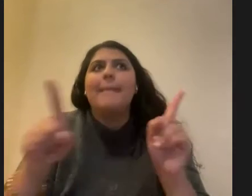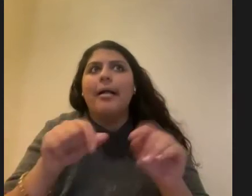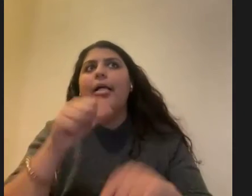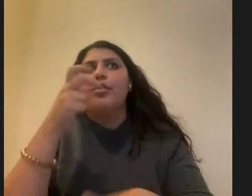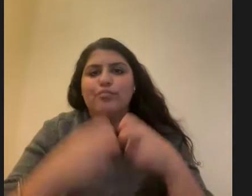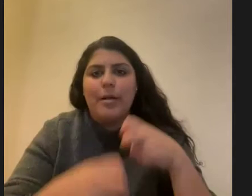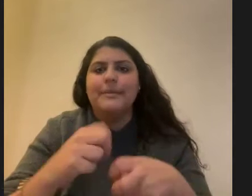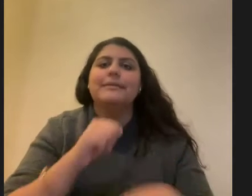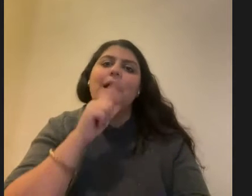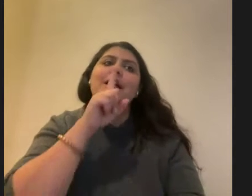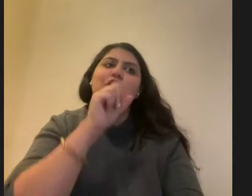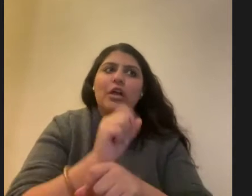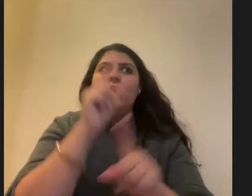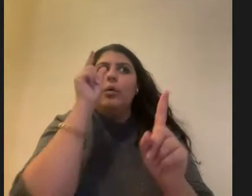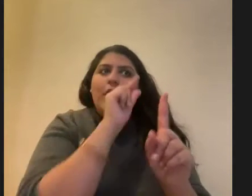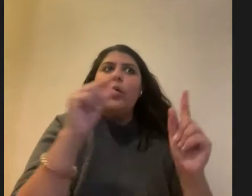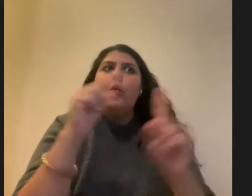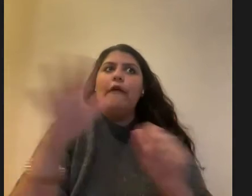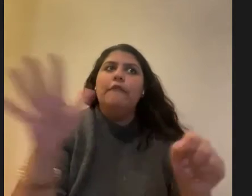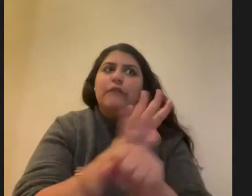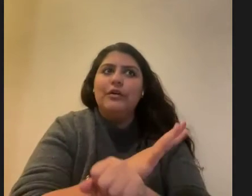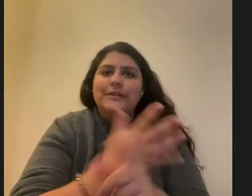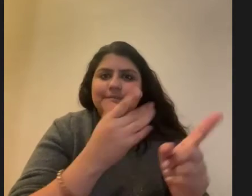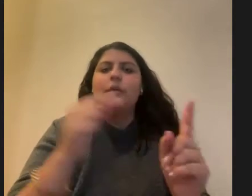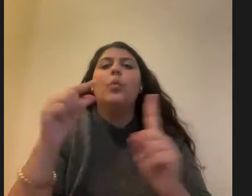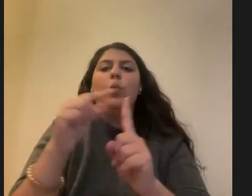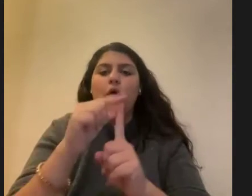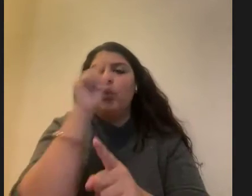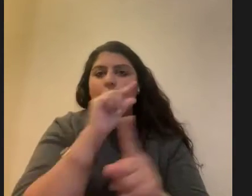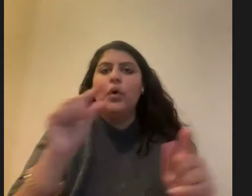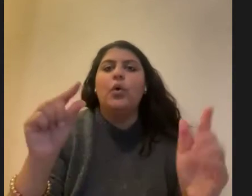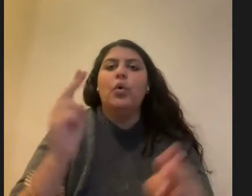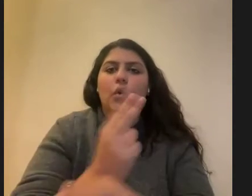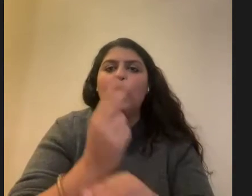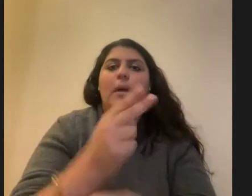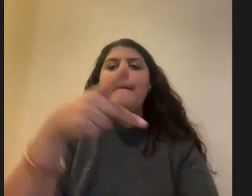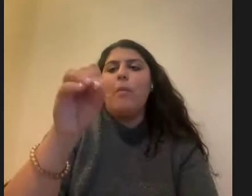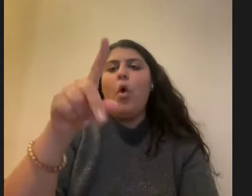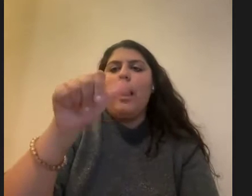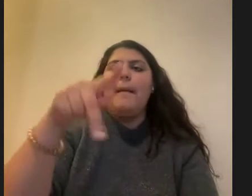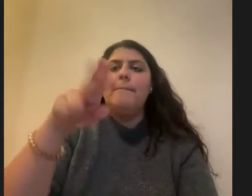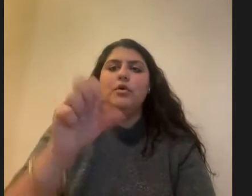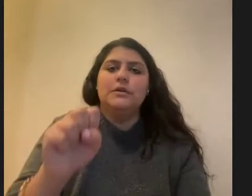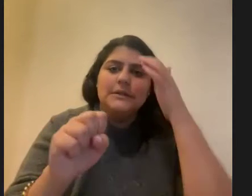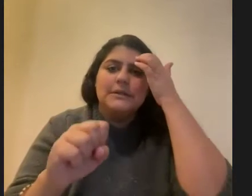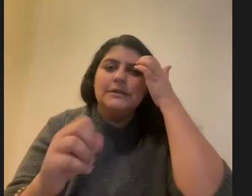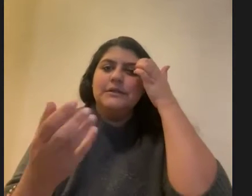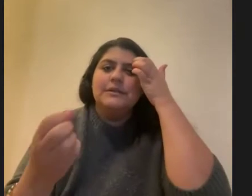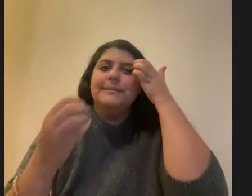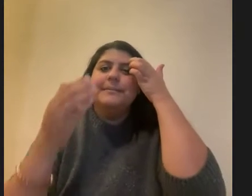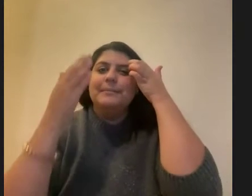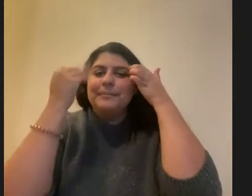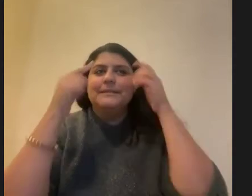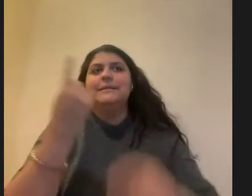not actually a Greek word. The word the Greeks used way back in ancient Greece was polypus. And instead, it was just a word made up by